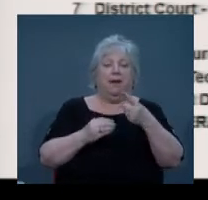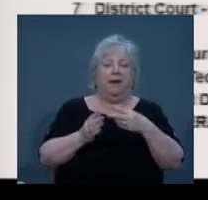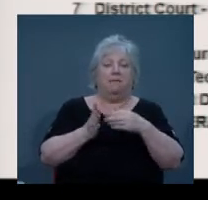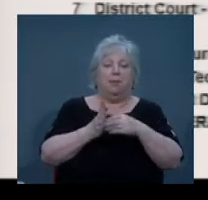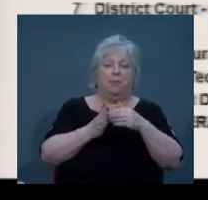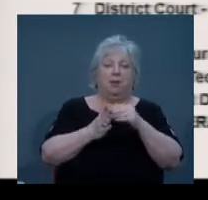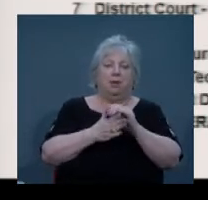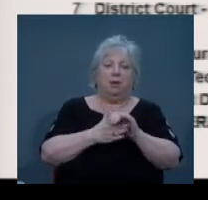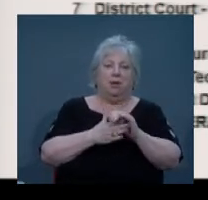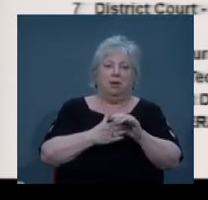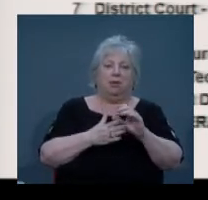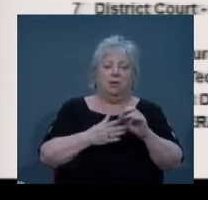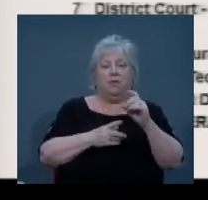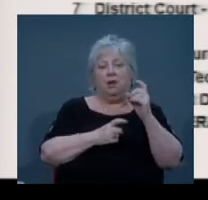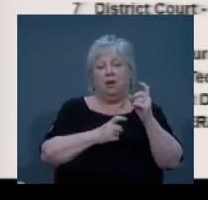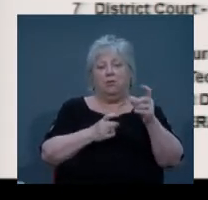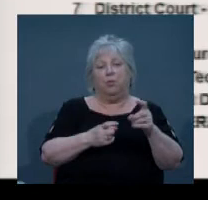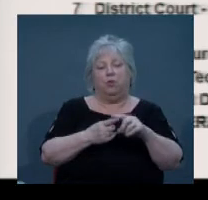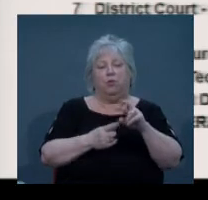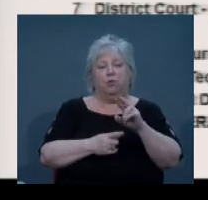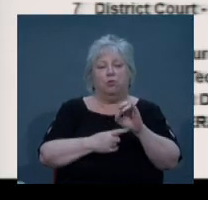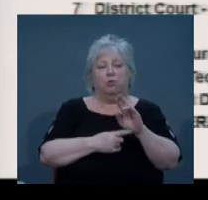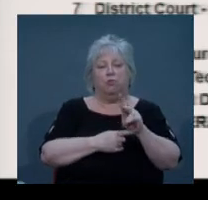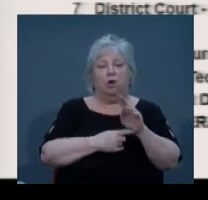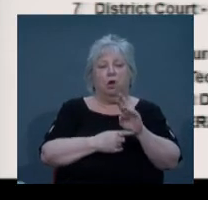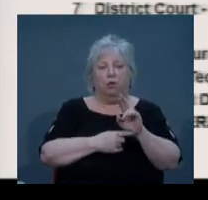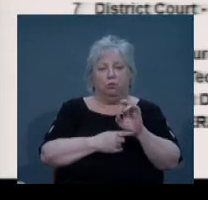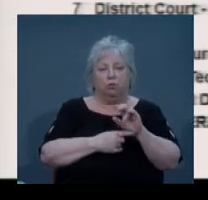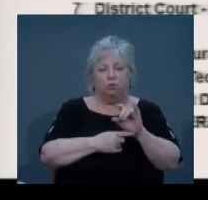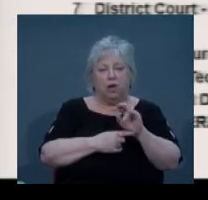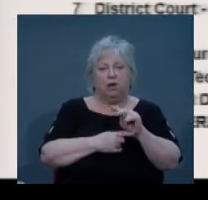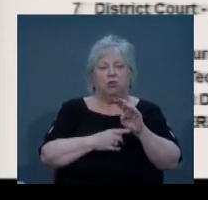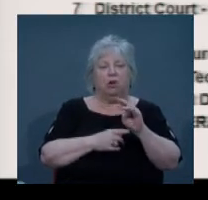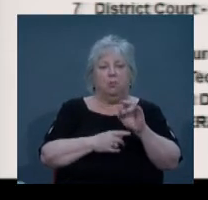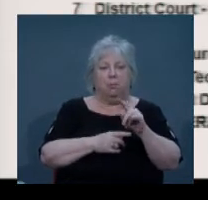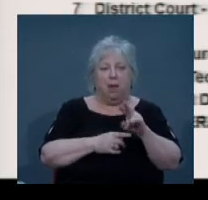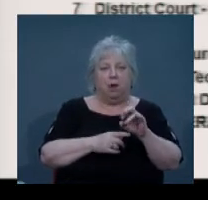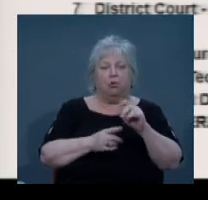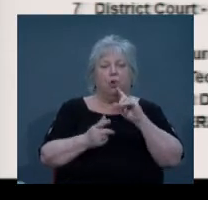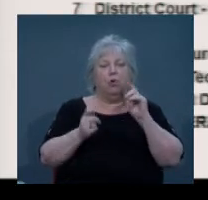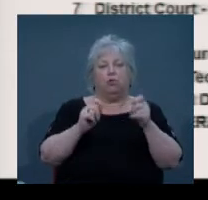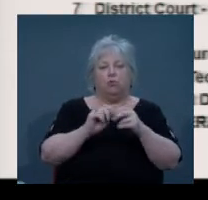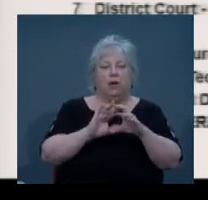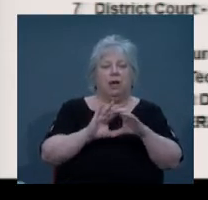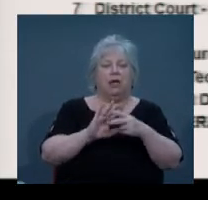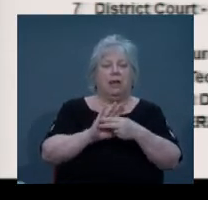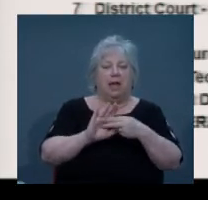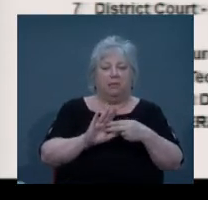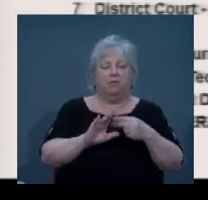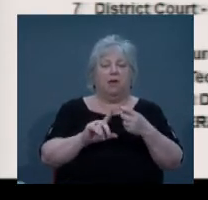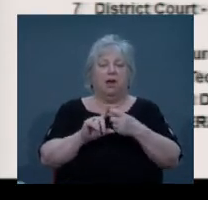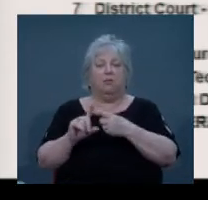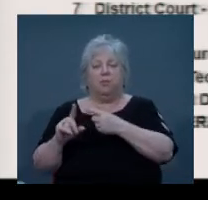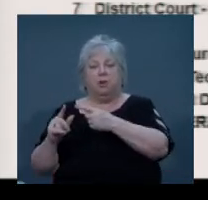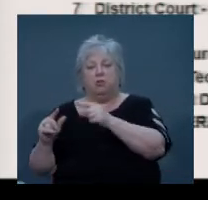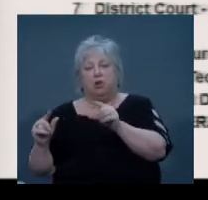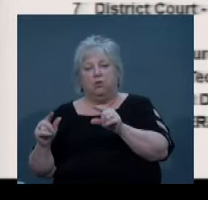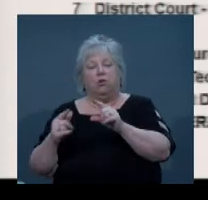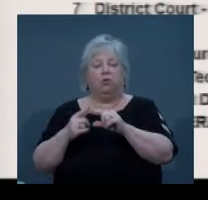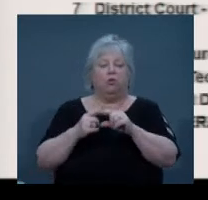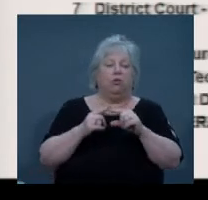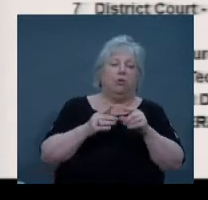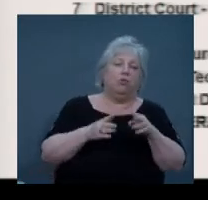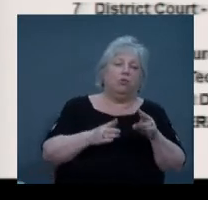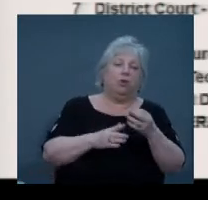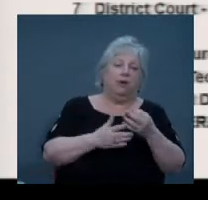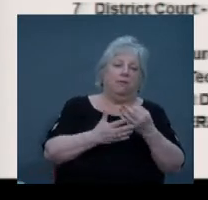$500,000 of the contribution to Rock Region Metro was reclassified from the general fund to the street fund. Rock Region Metro gets